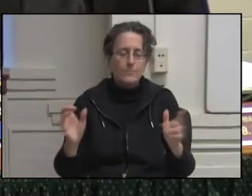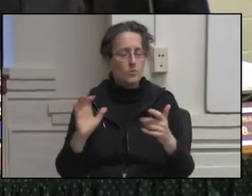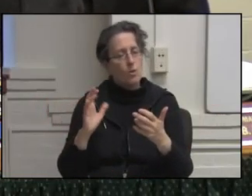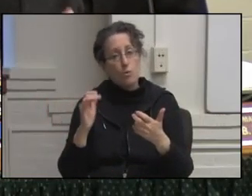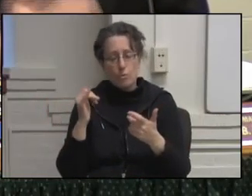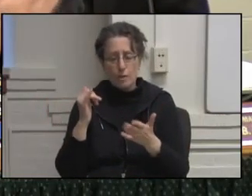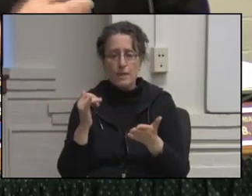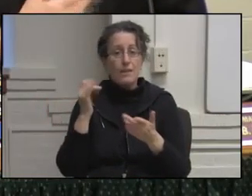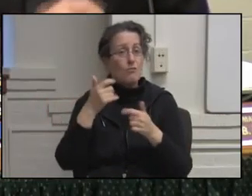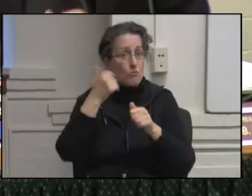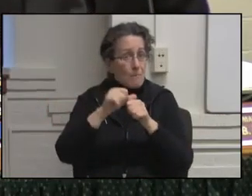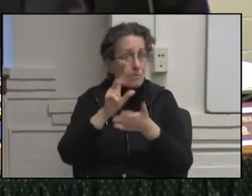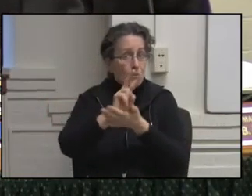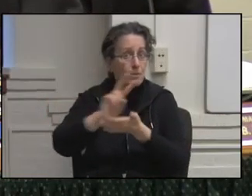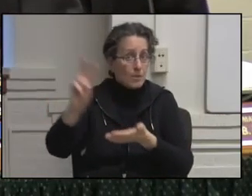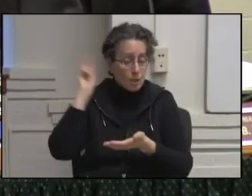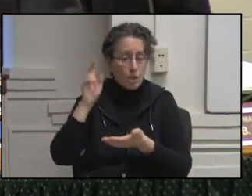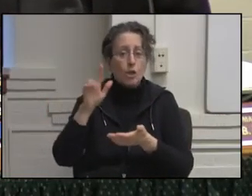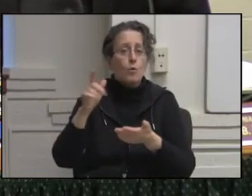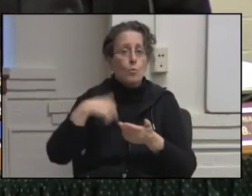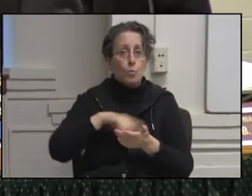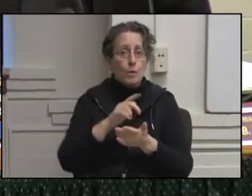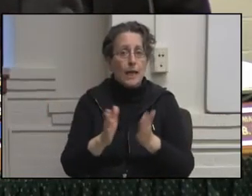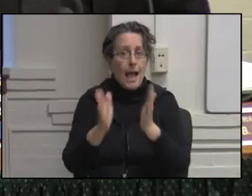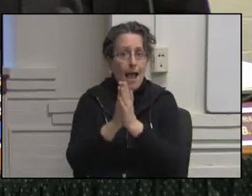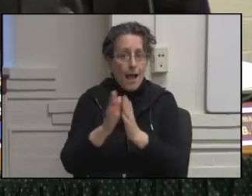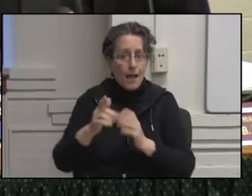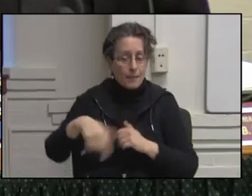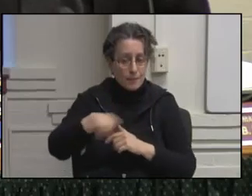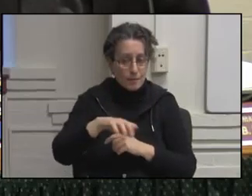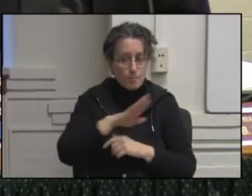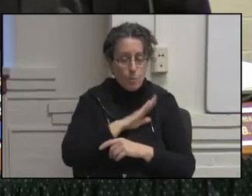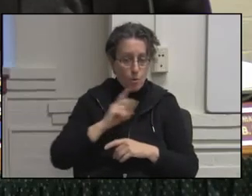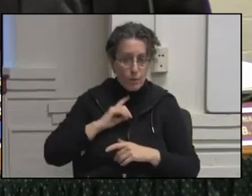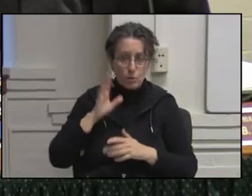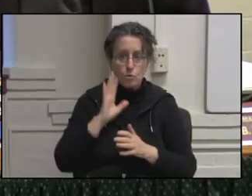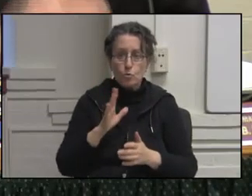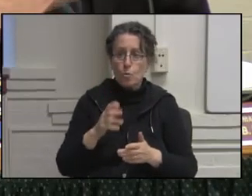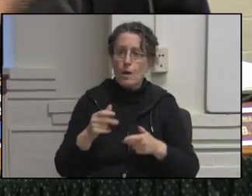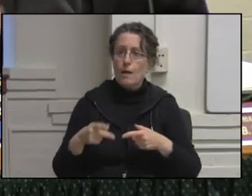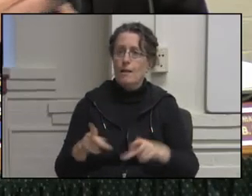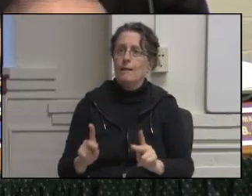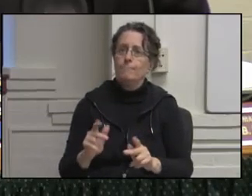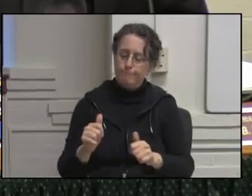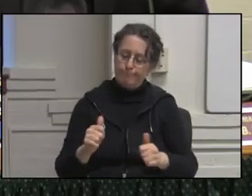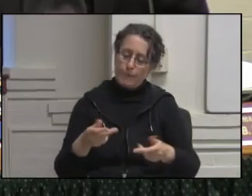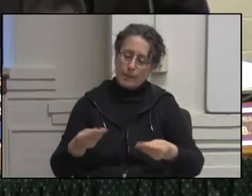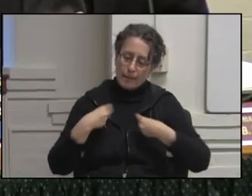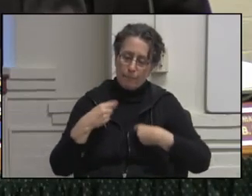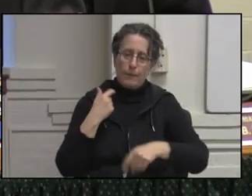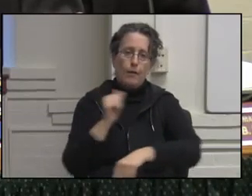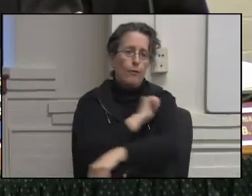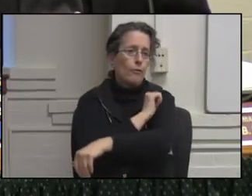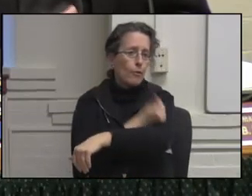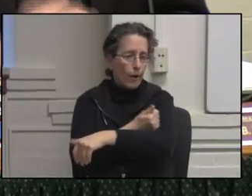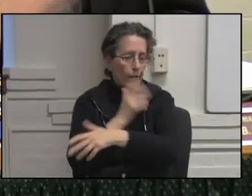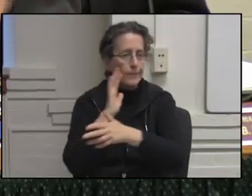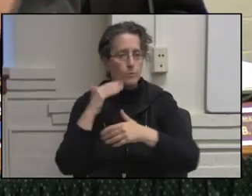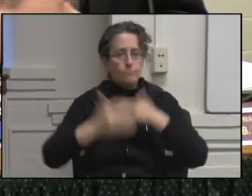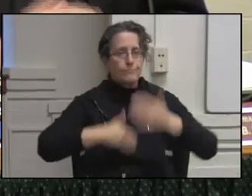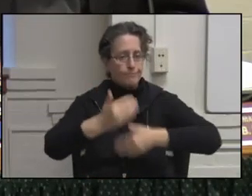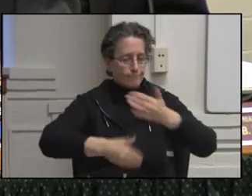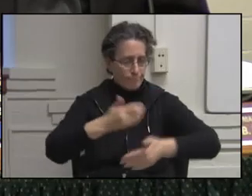we asked that you delegate to me the authority to award this bid so we could keep the project moving in an expedited manner. You did do that.